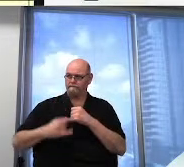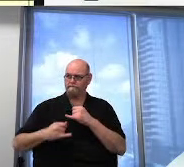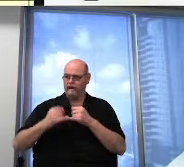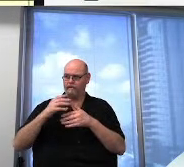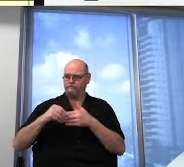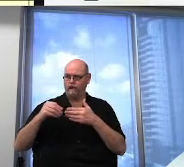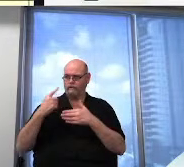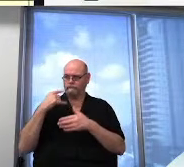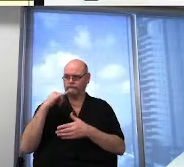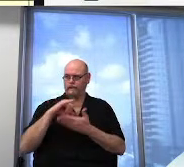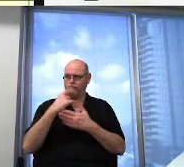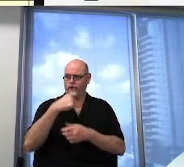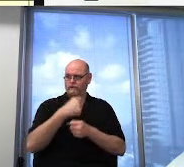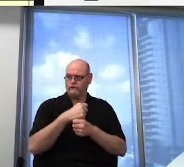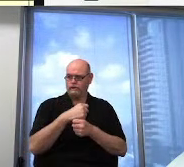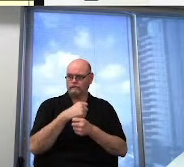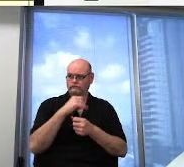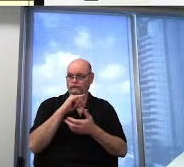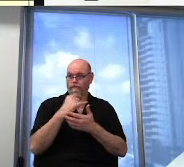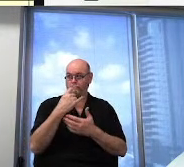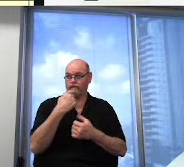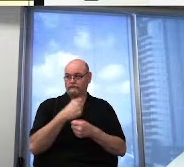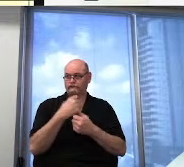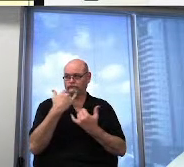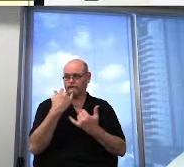dollars on the particular year, like this year as an example.